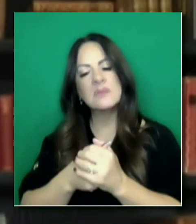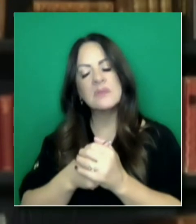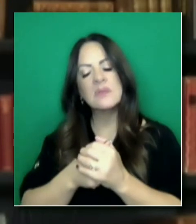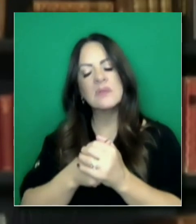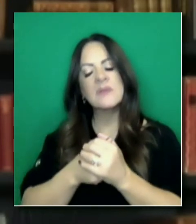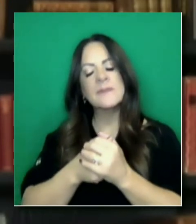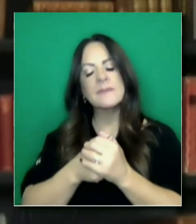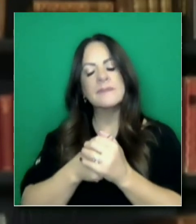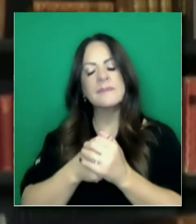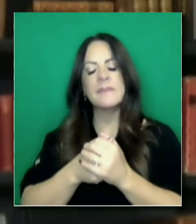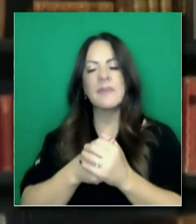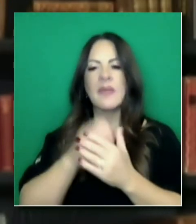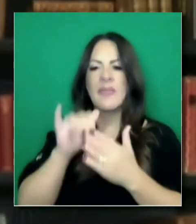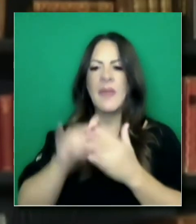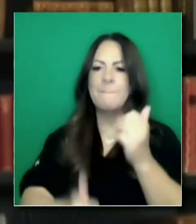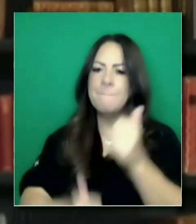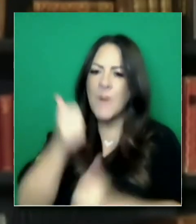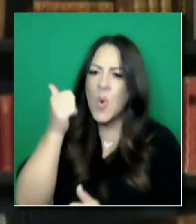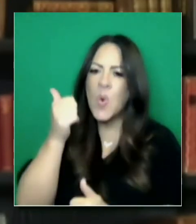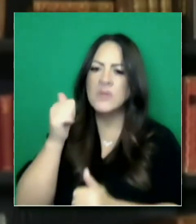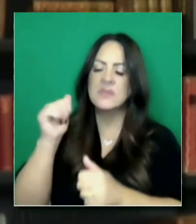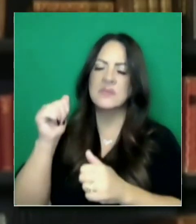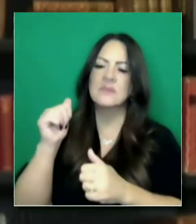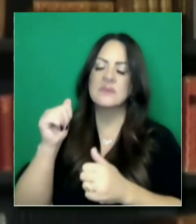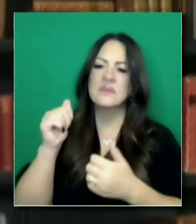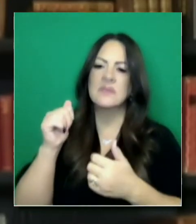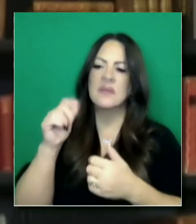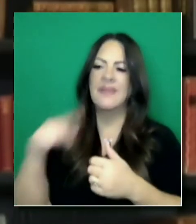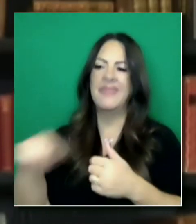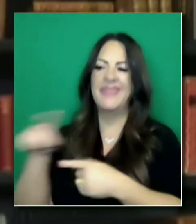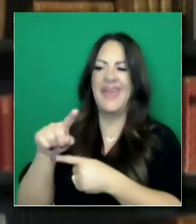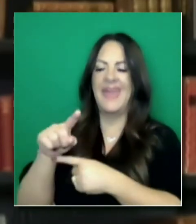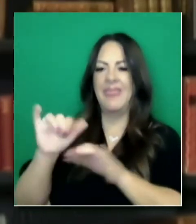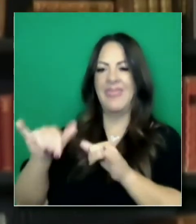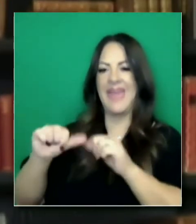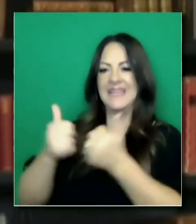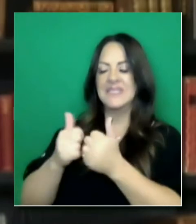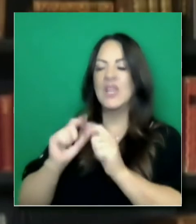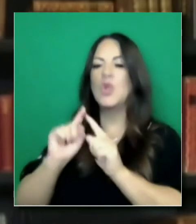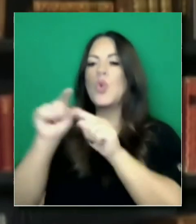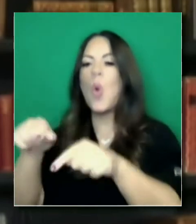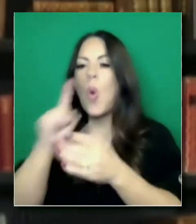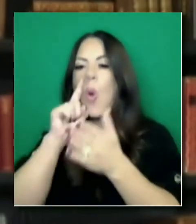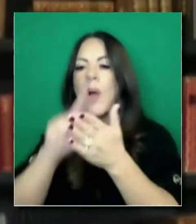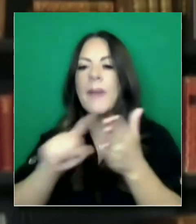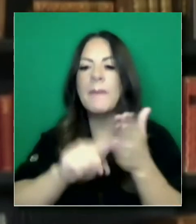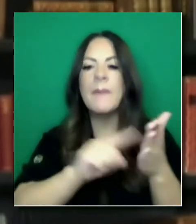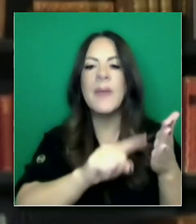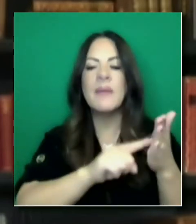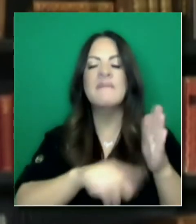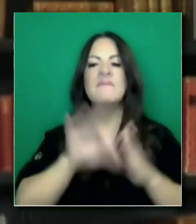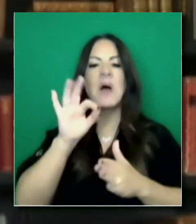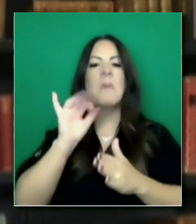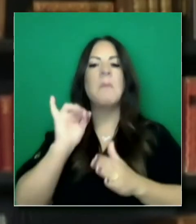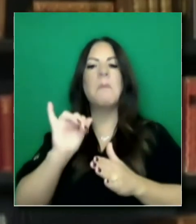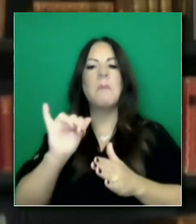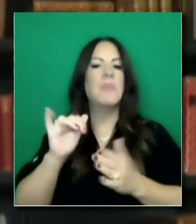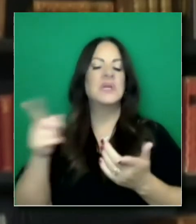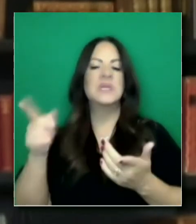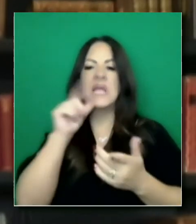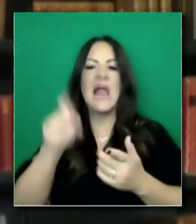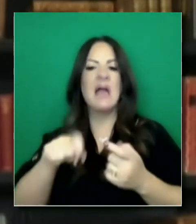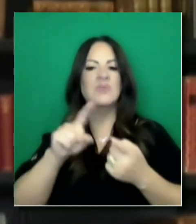point, that the vast majority of these visits, overwhelming majority of the visits, there was no compliance needed because people were